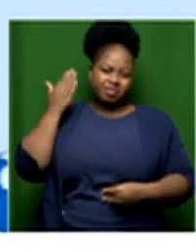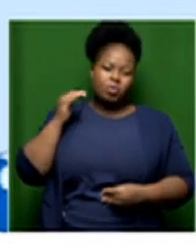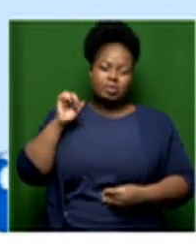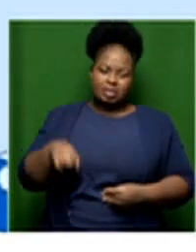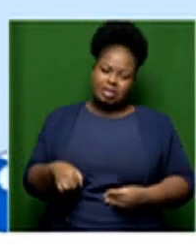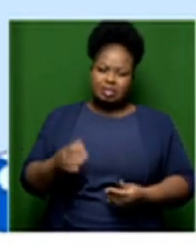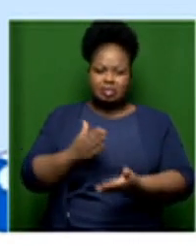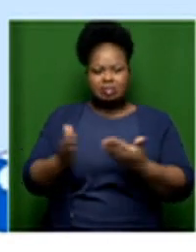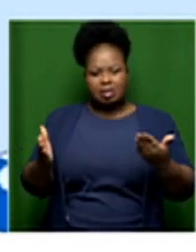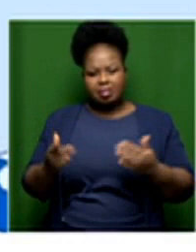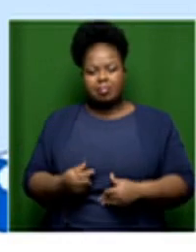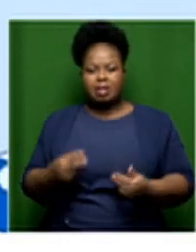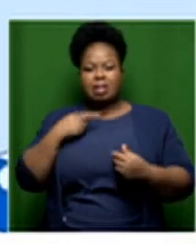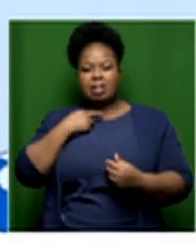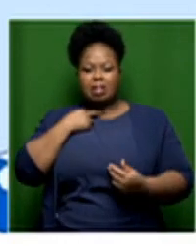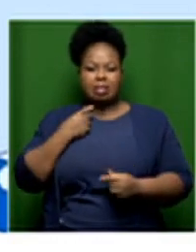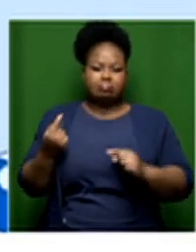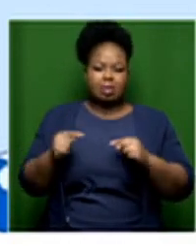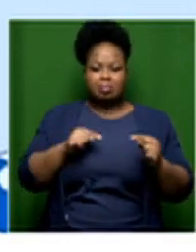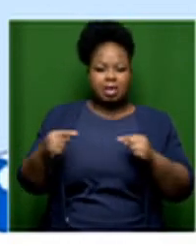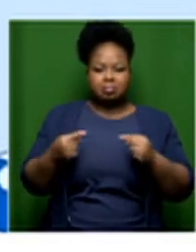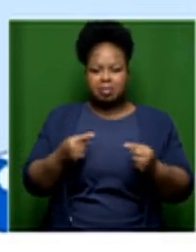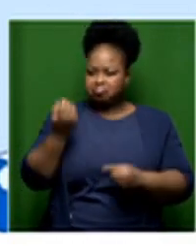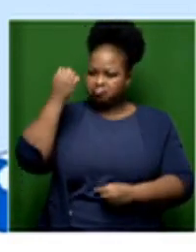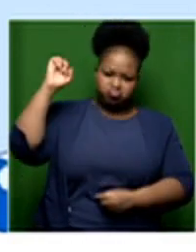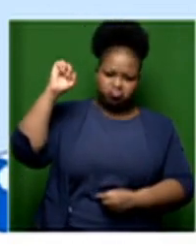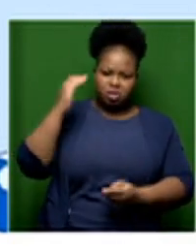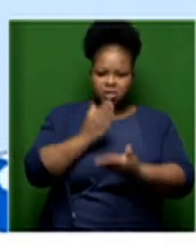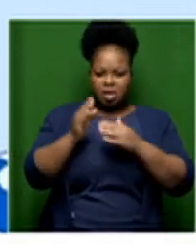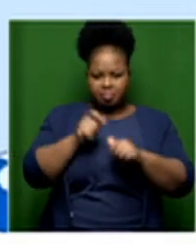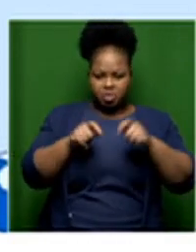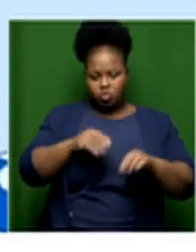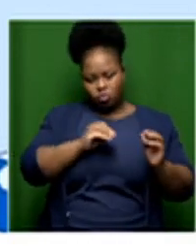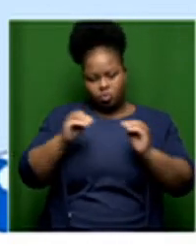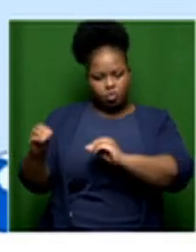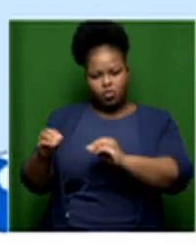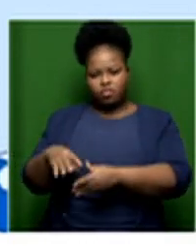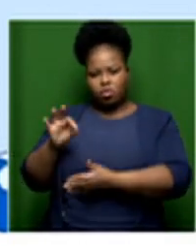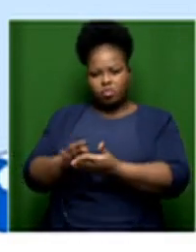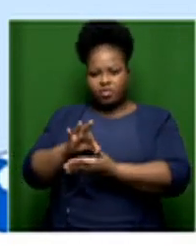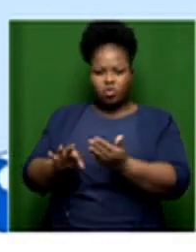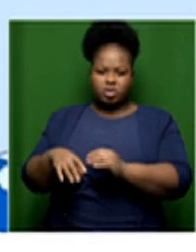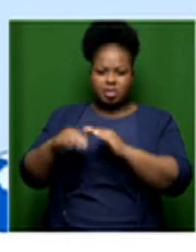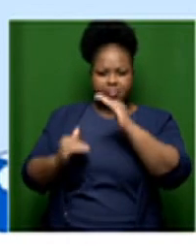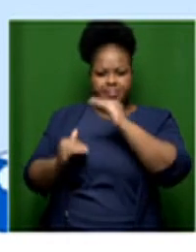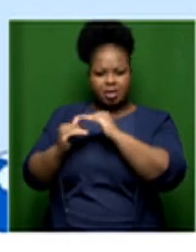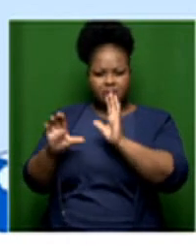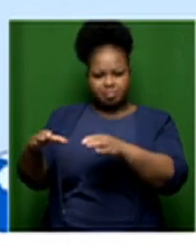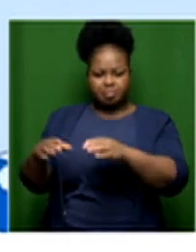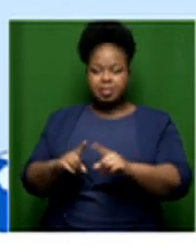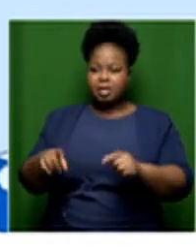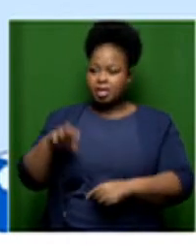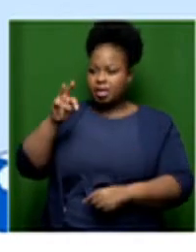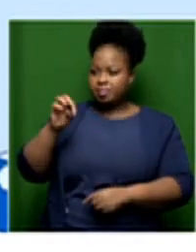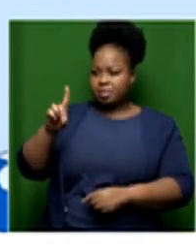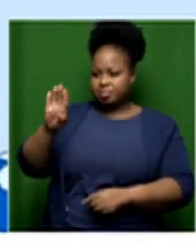there have been consternation arising from persons being moved from those voting boundaries. We are informed by the MDB